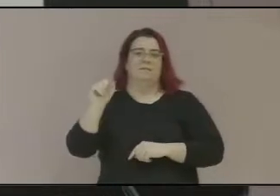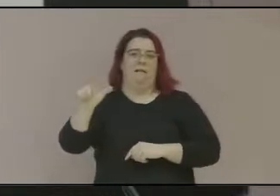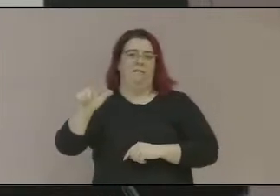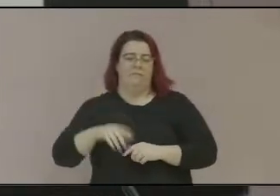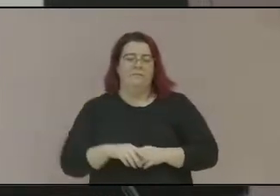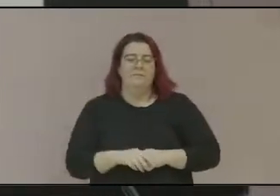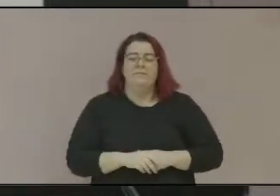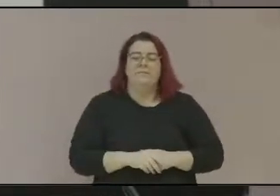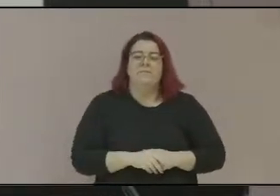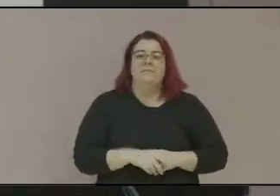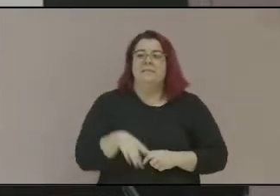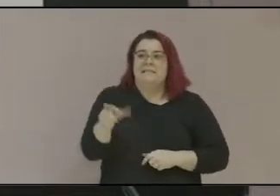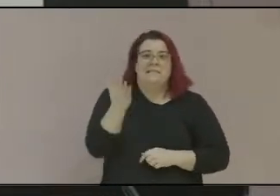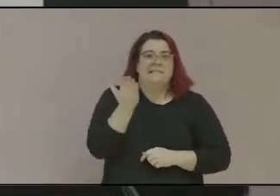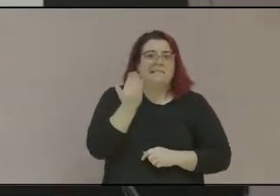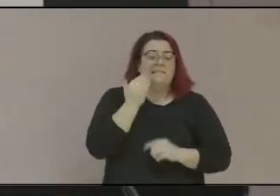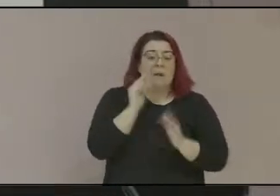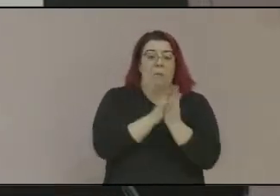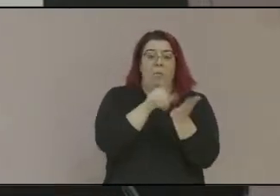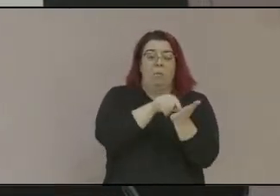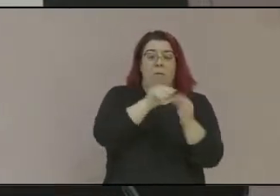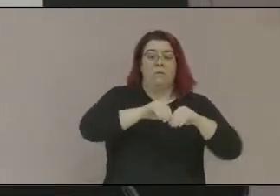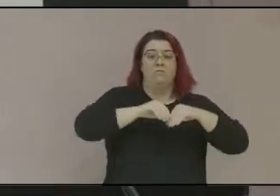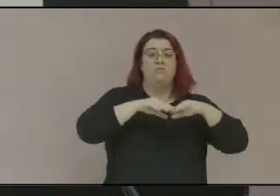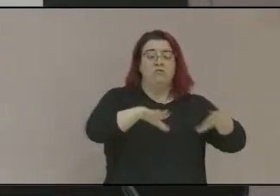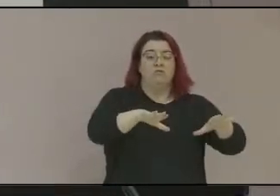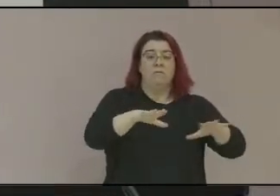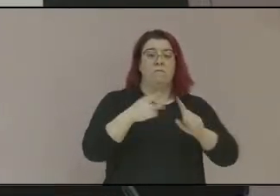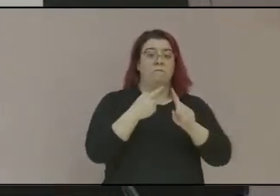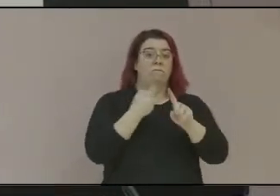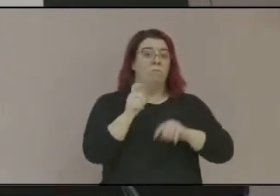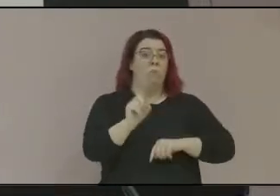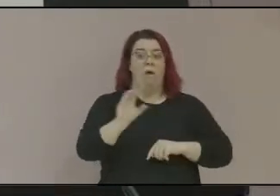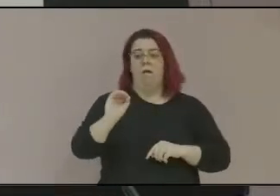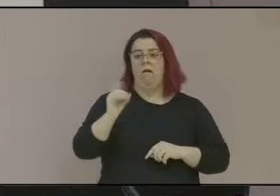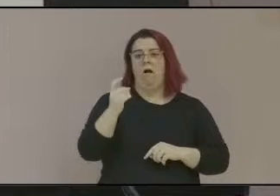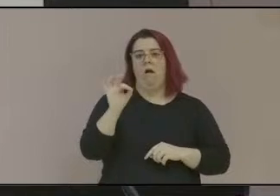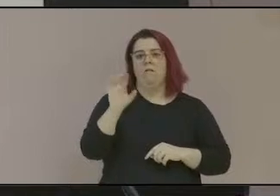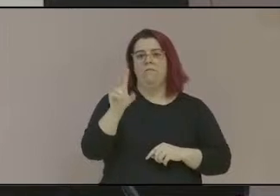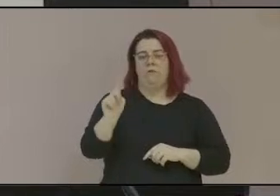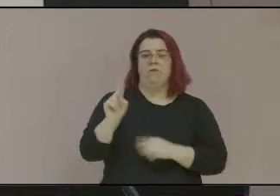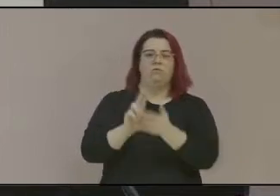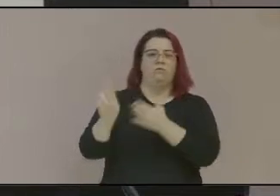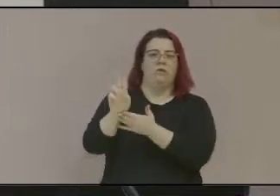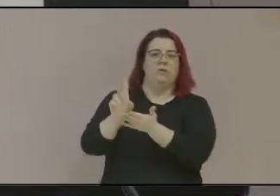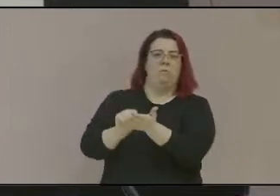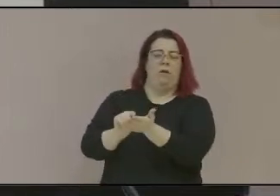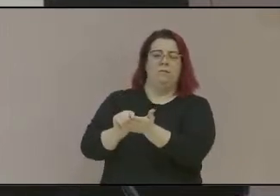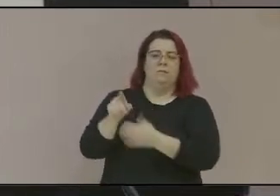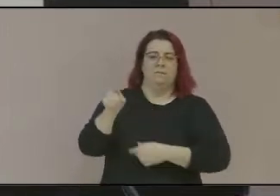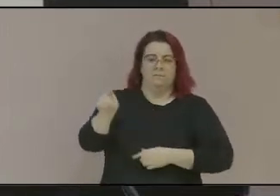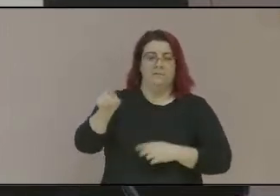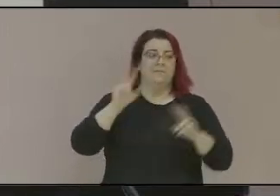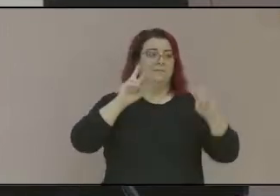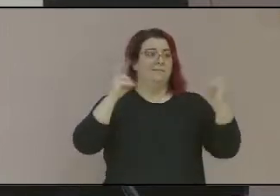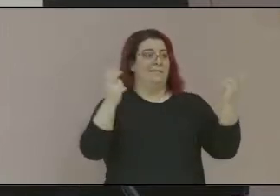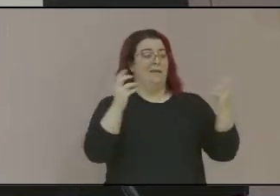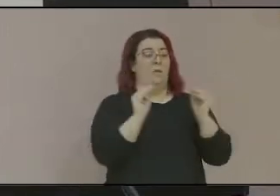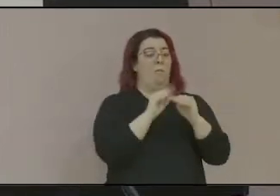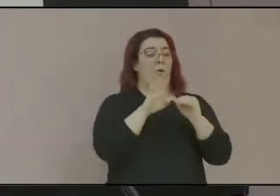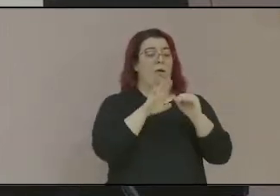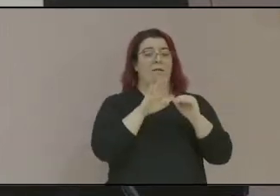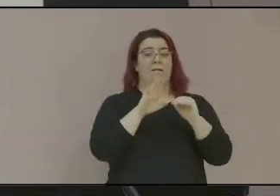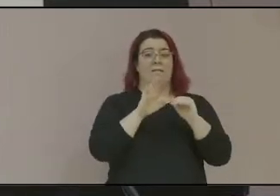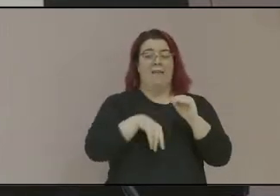recent book was published just last year by Oxford University Press, and it was titled More Than Nothing, A History of